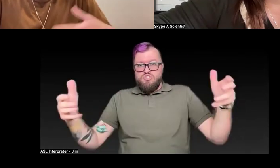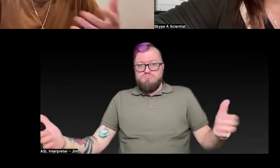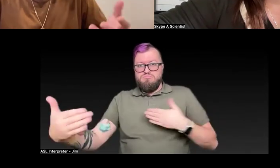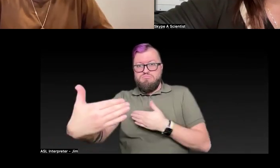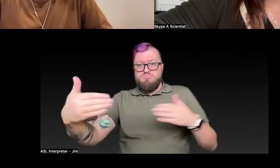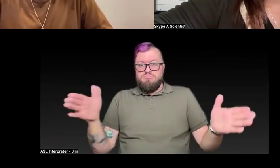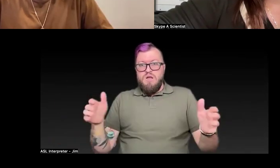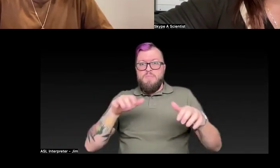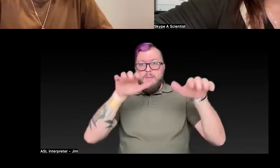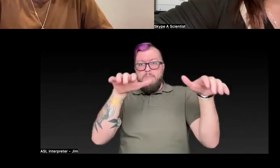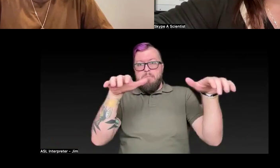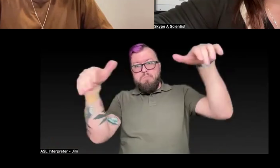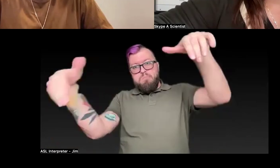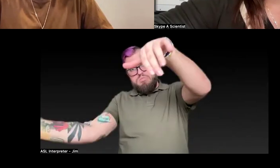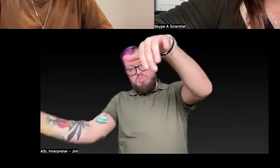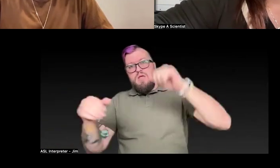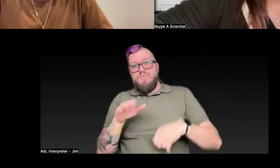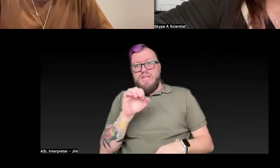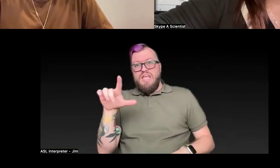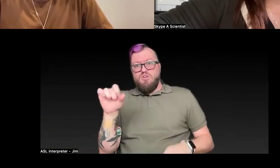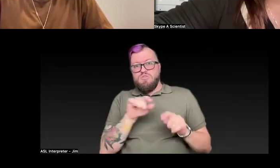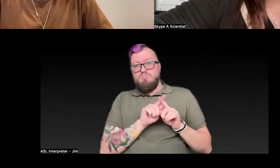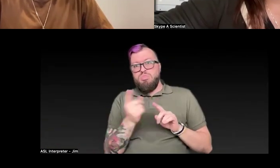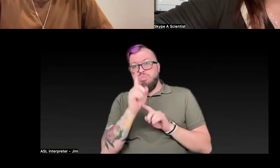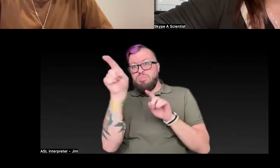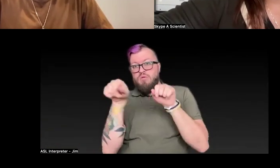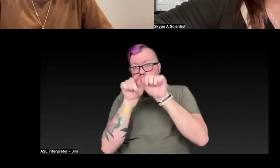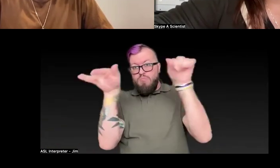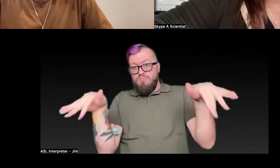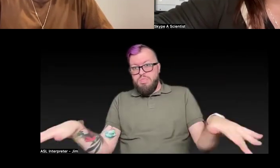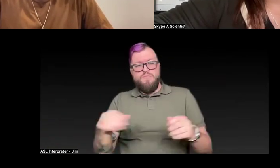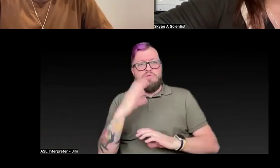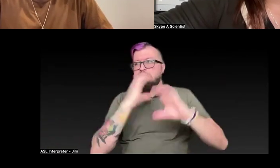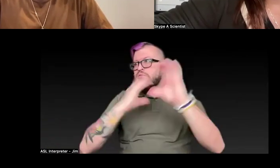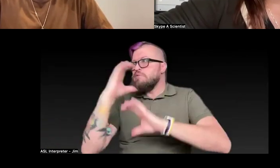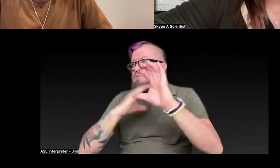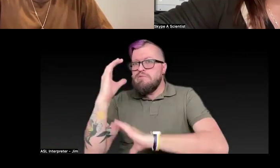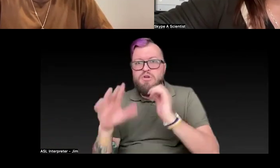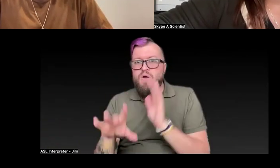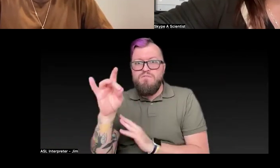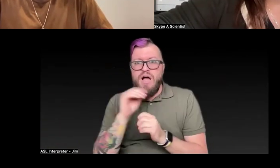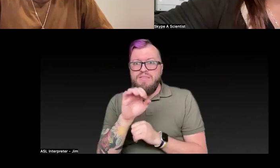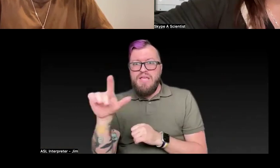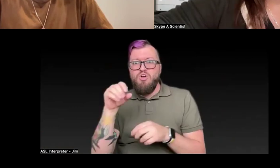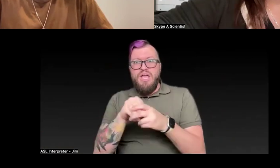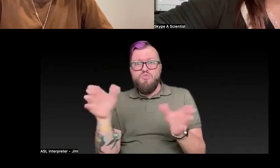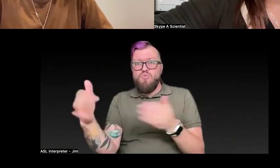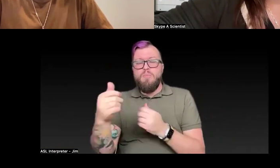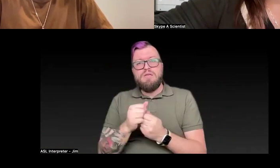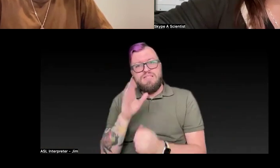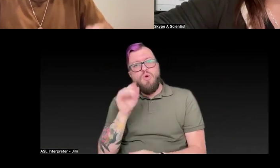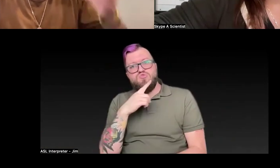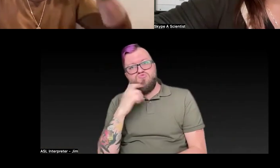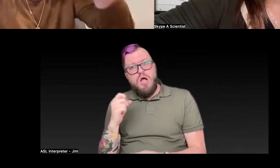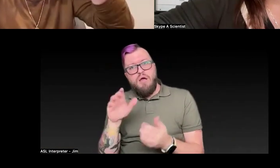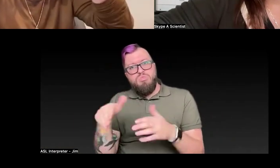they've had eels in a tank and like the eels are out. And then you have to go find your eel lying somewhere around the room because at some point they will dry out and die. They